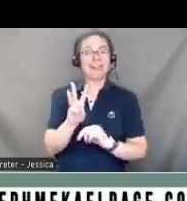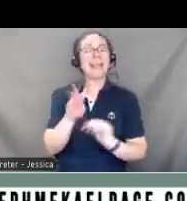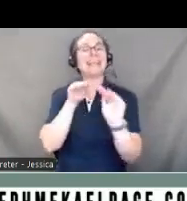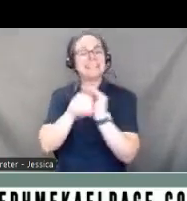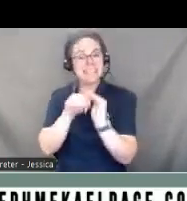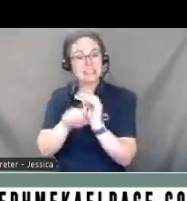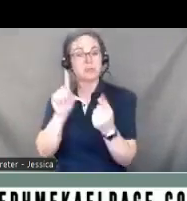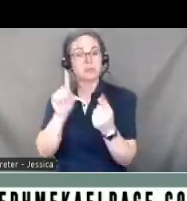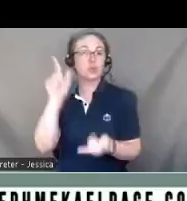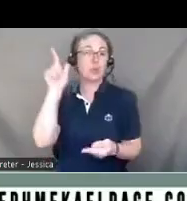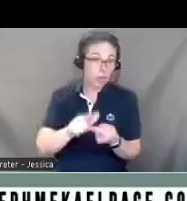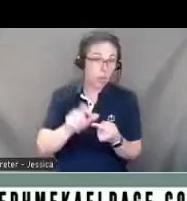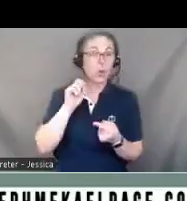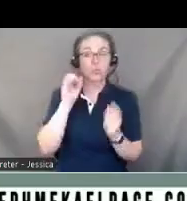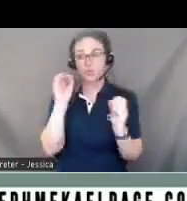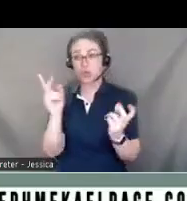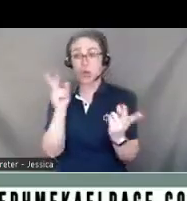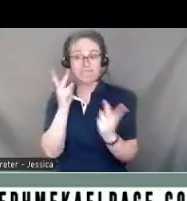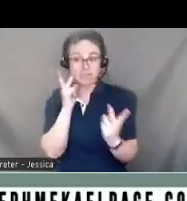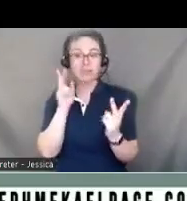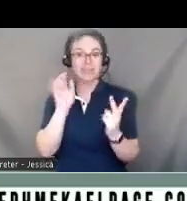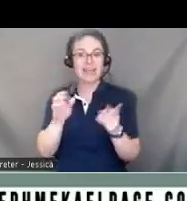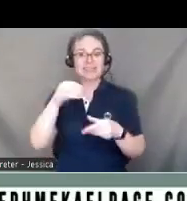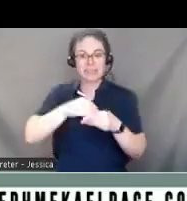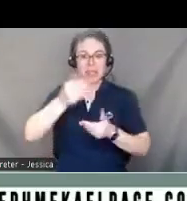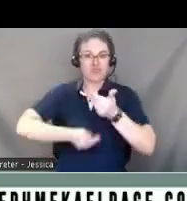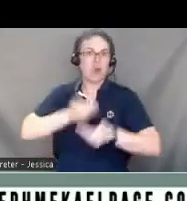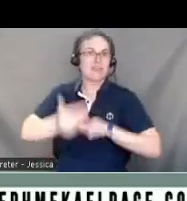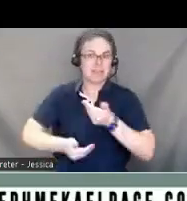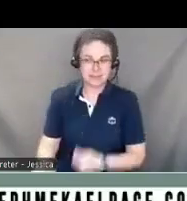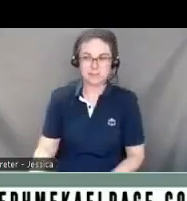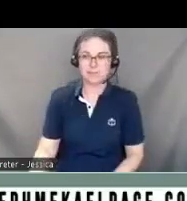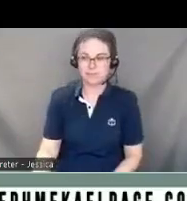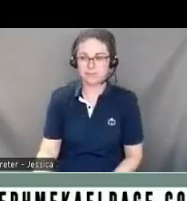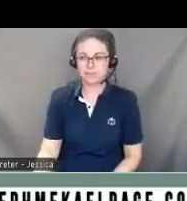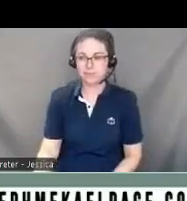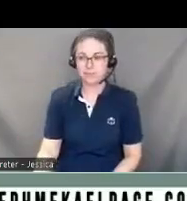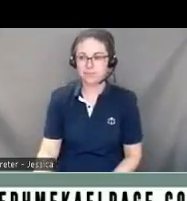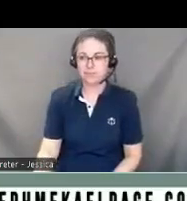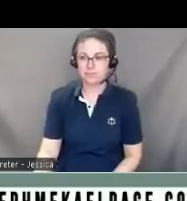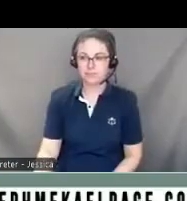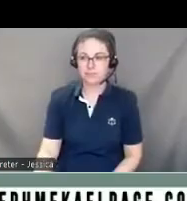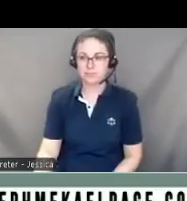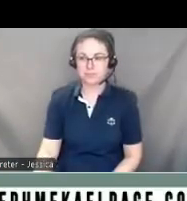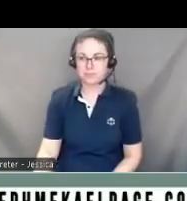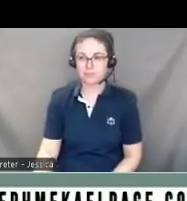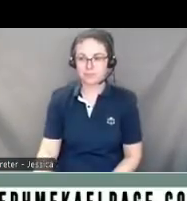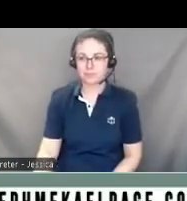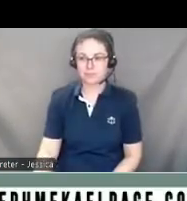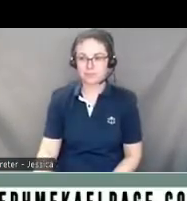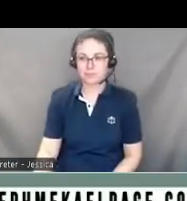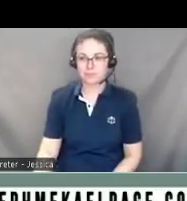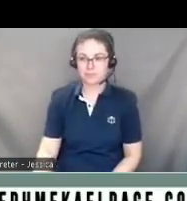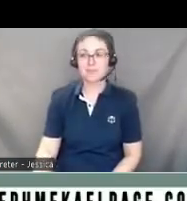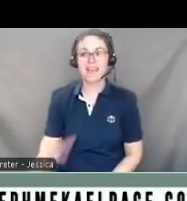So that's in process. Very exciting stuff. So, and then of course the Braille Institute also. So maybe Andrea